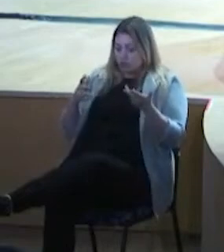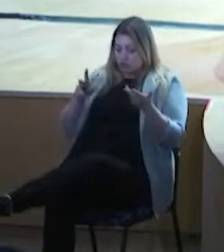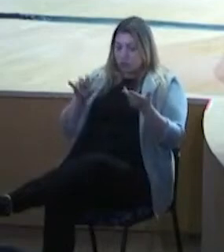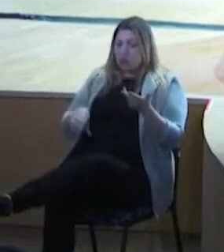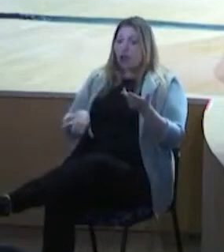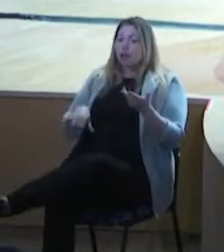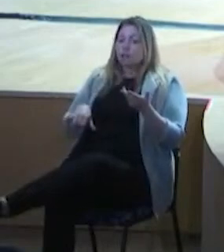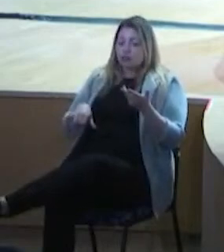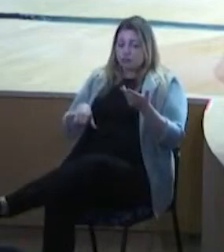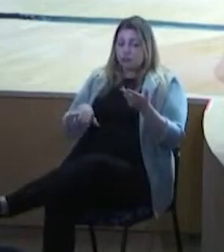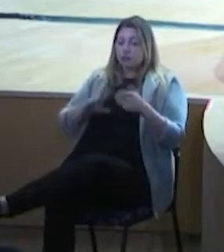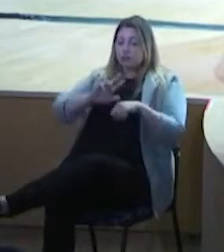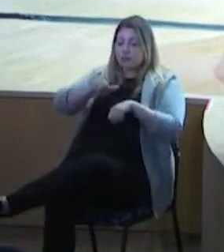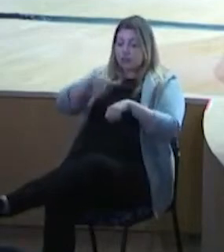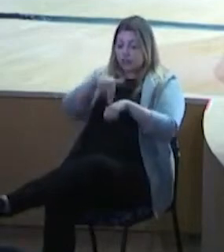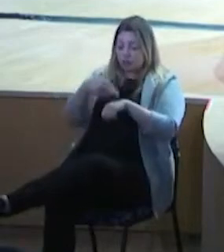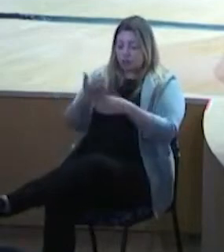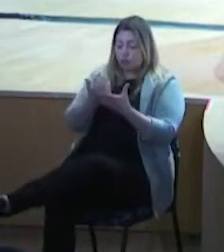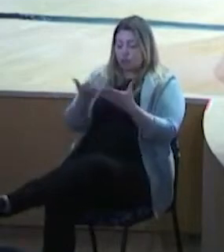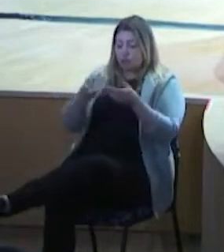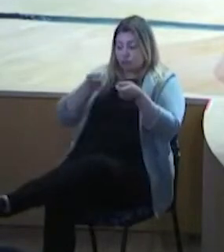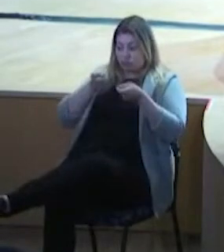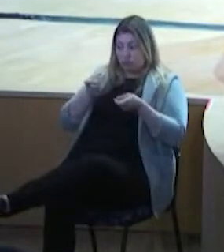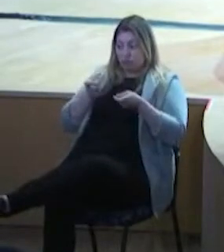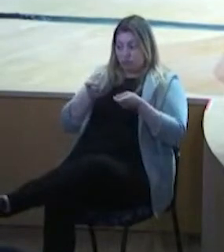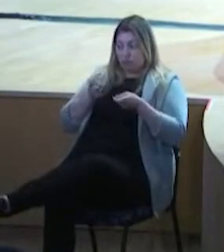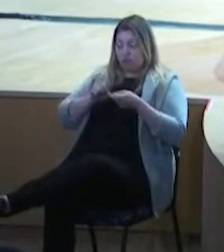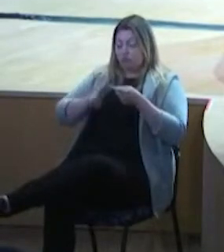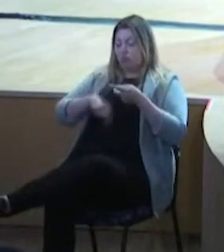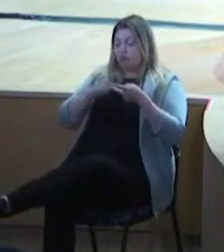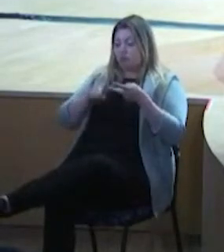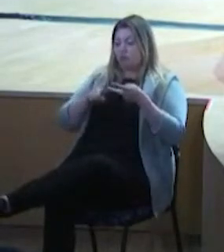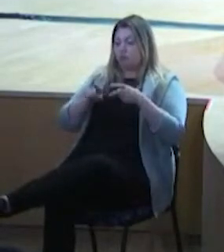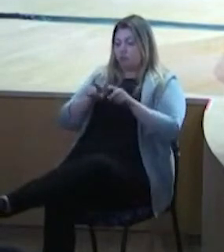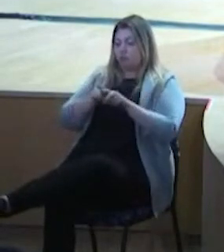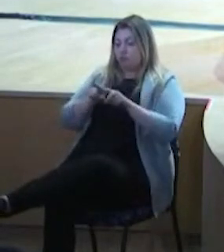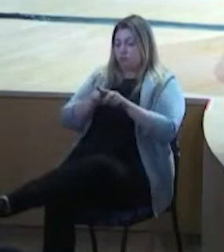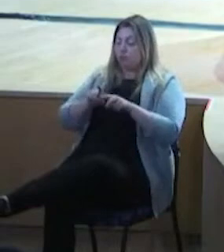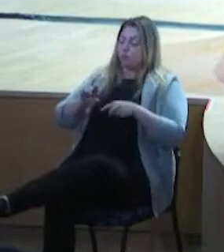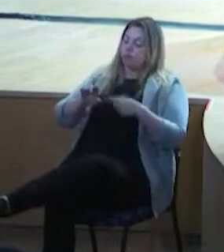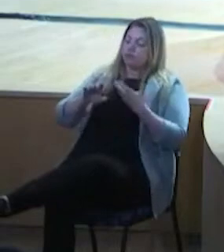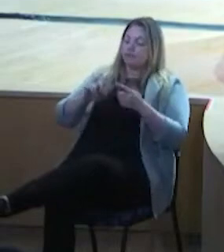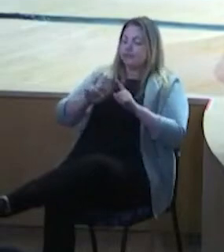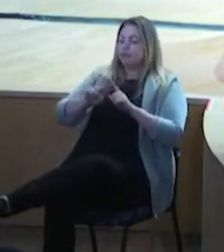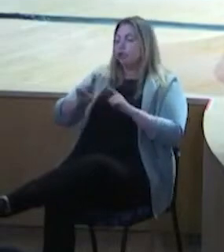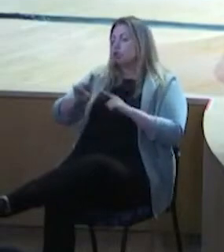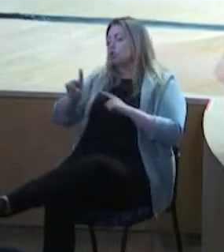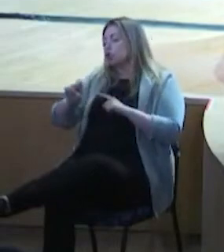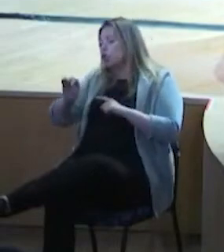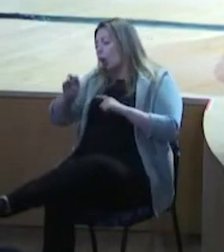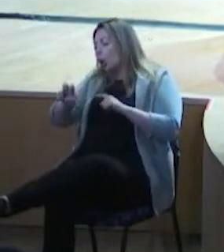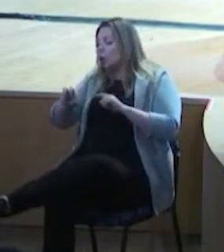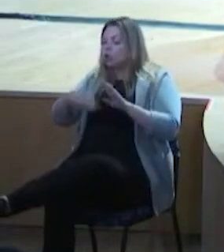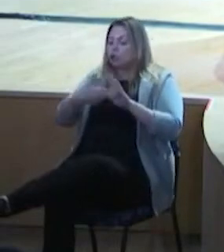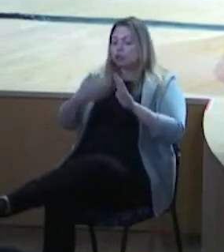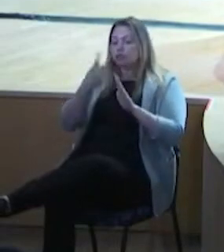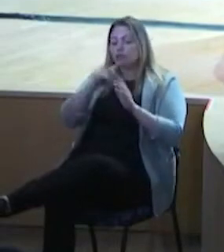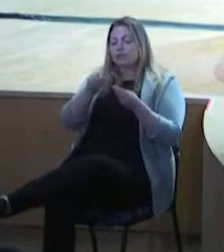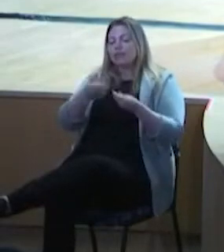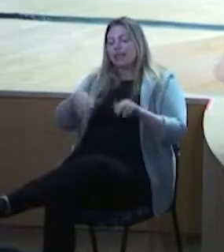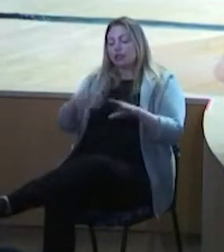of natural resource management, but also the coding and the zoning of different land use permits.